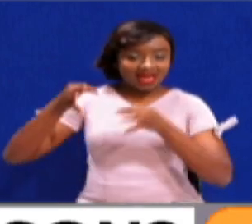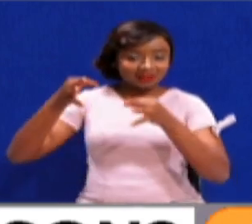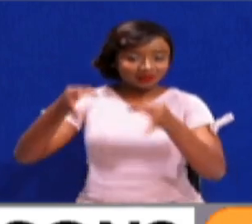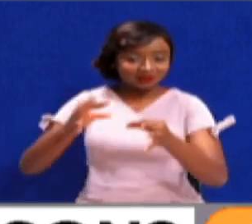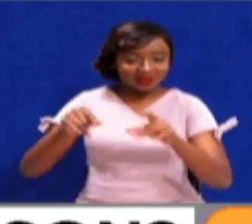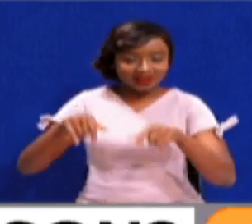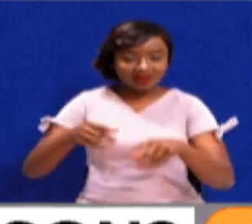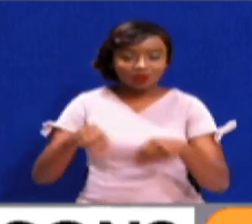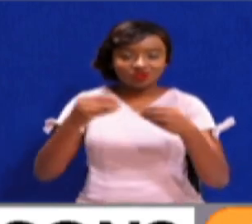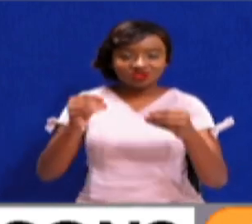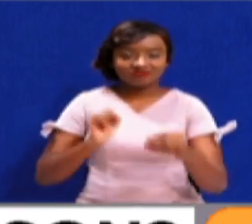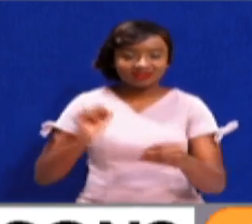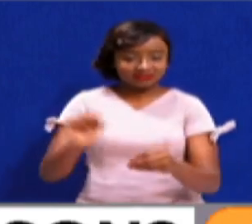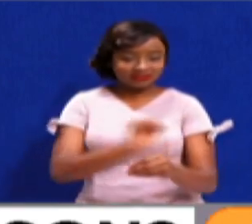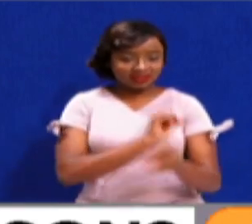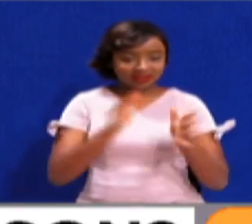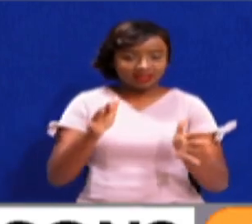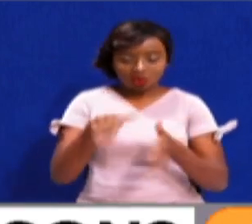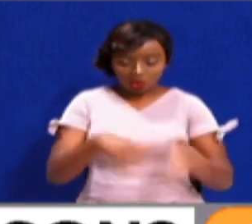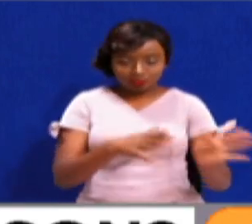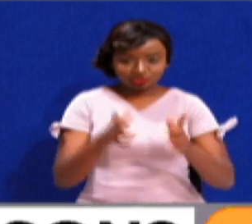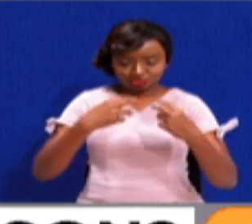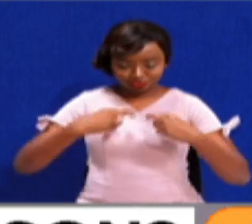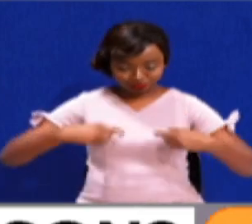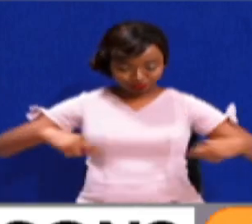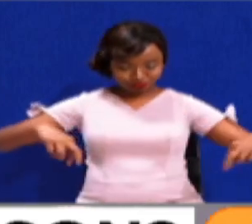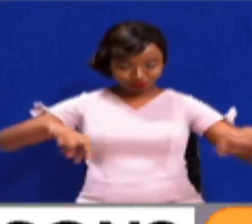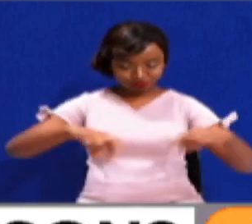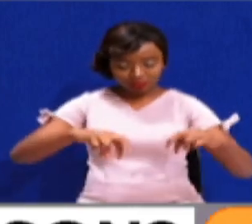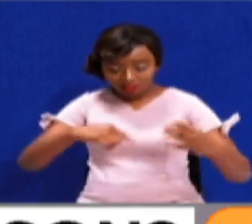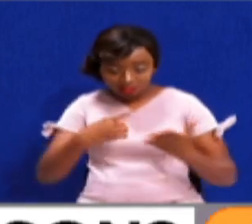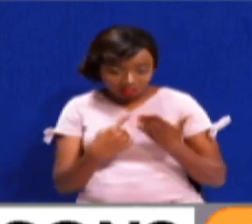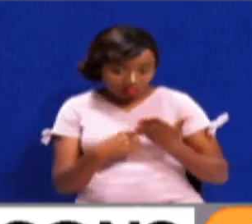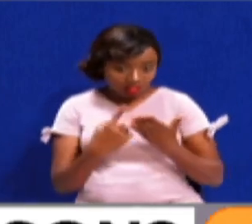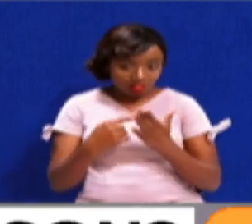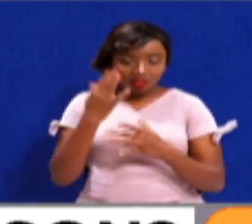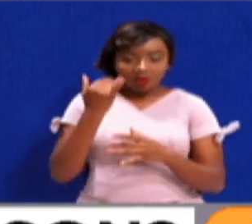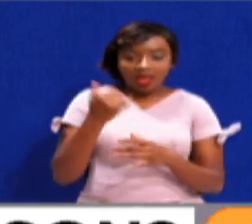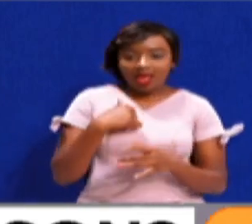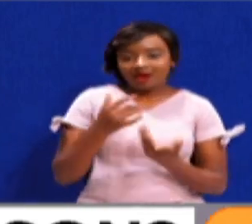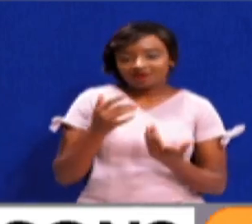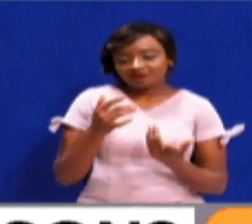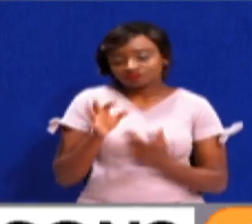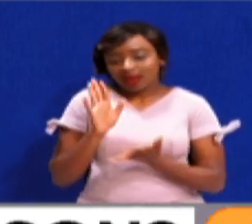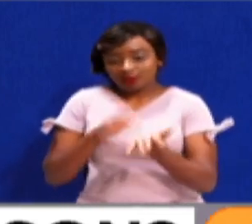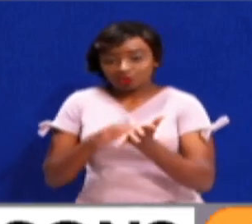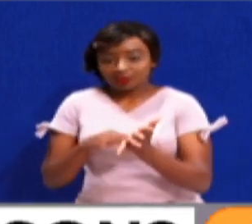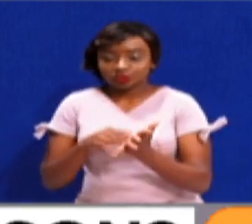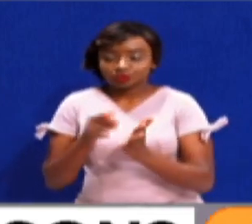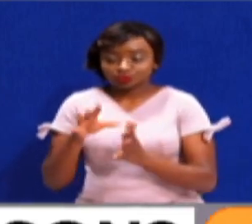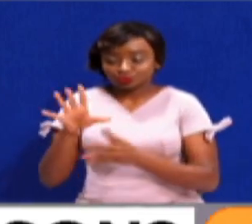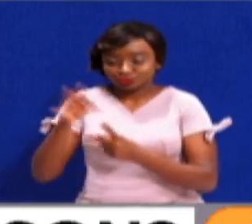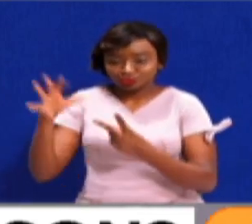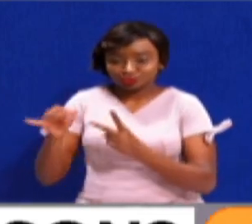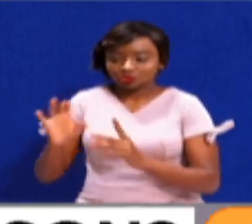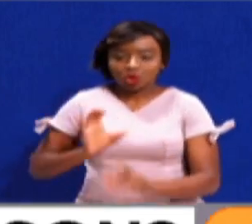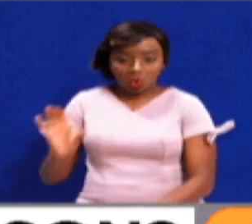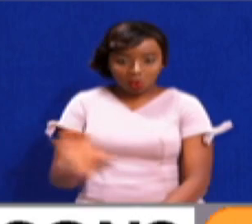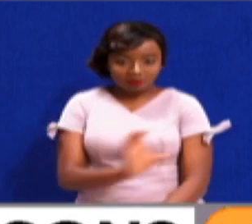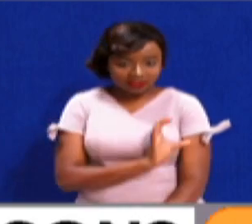senators an opportunity to sit back and agree on a few issues. There was a recommendation to go the committee route. Each